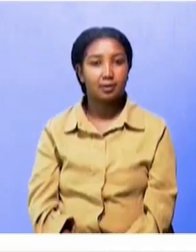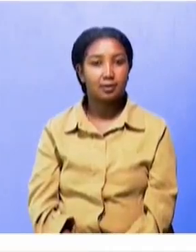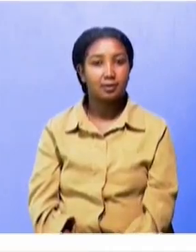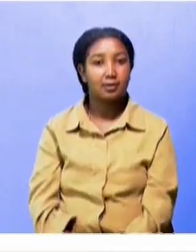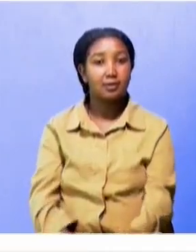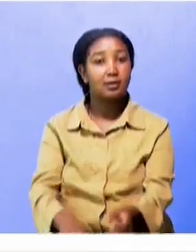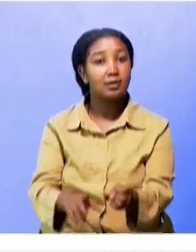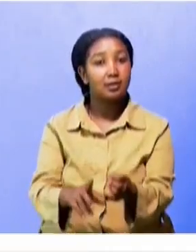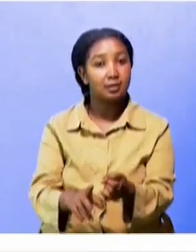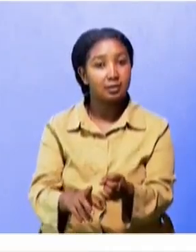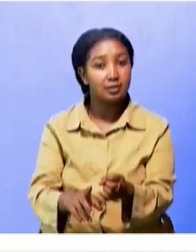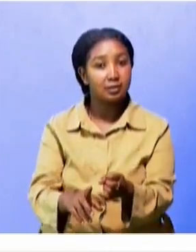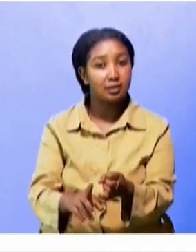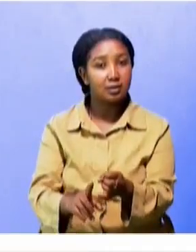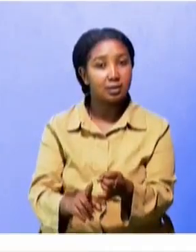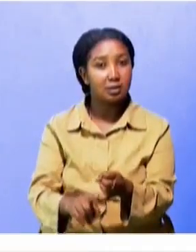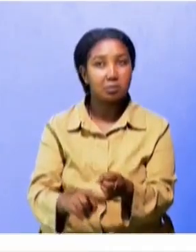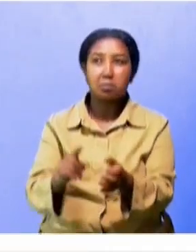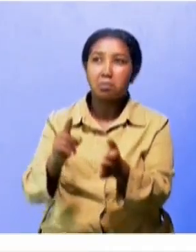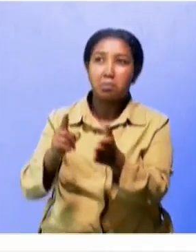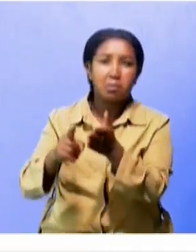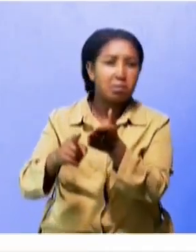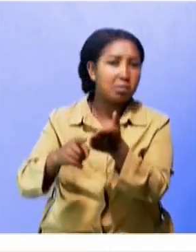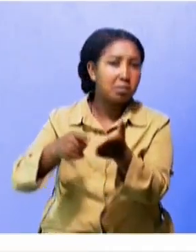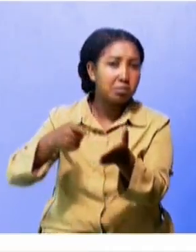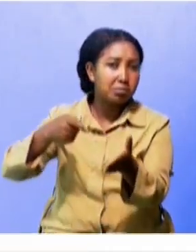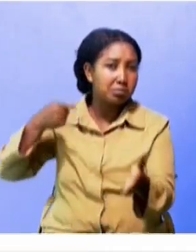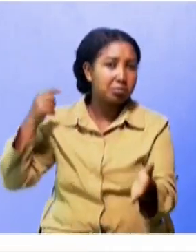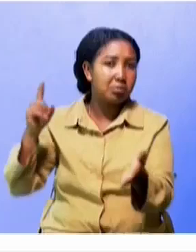And the other common that is rarely.